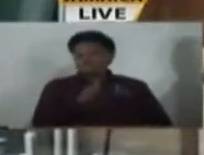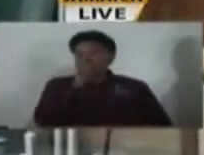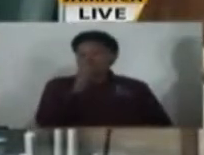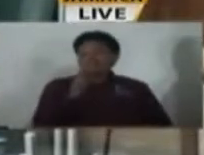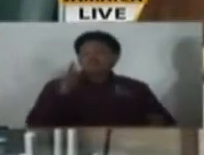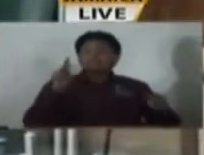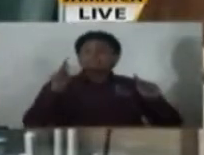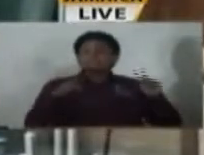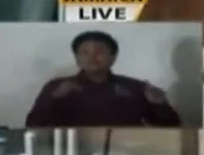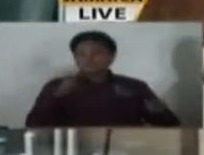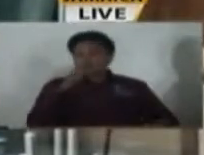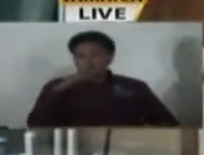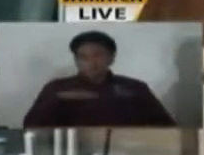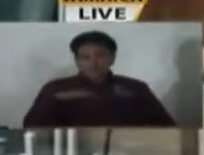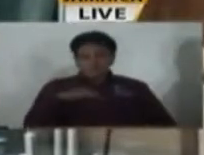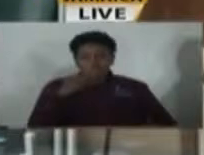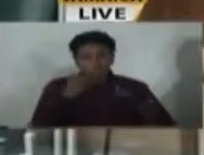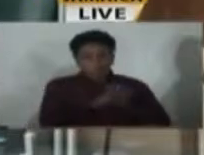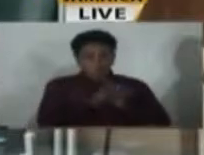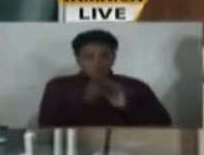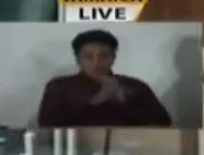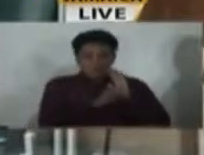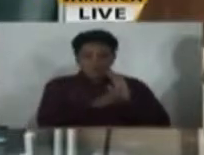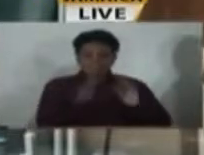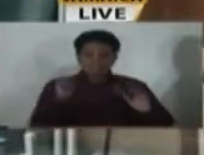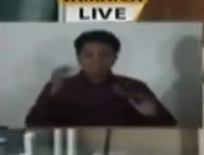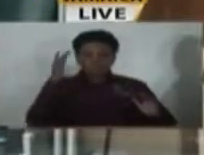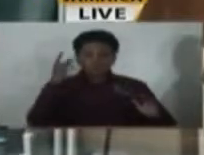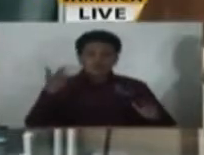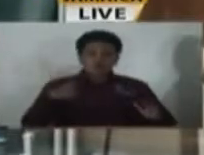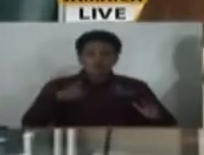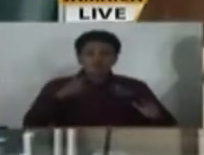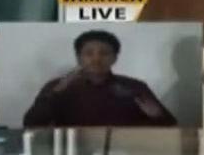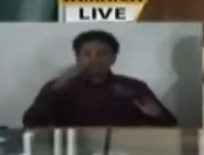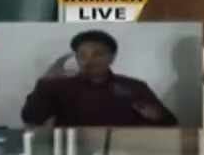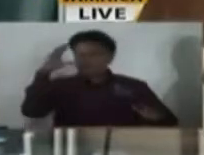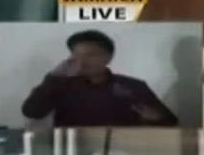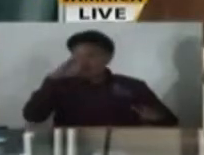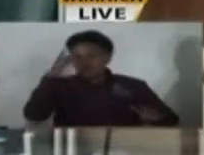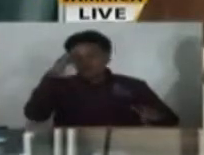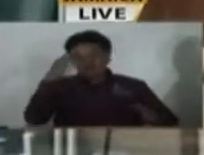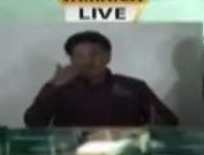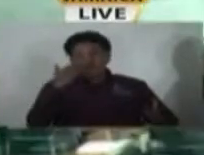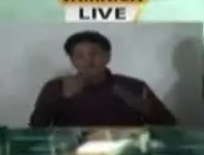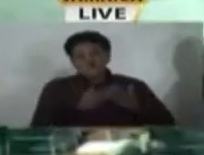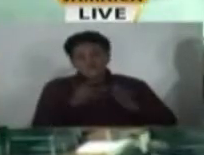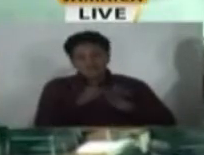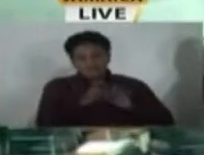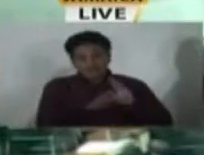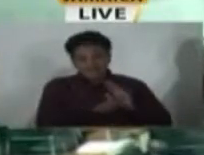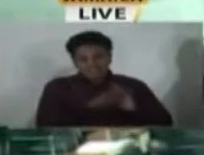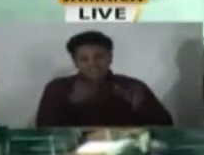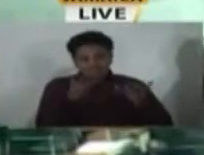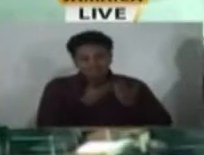who benefit from good policy, and that is why we pursue good policy.